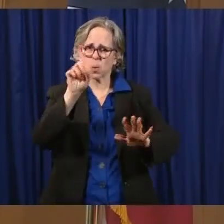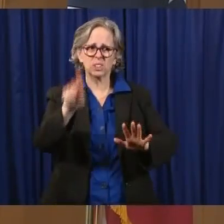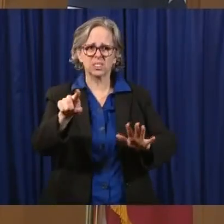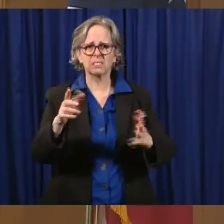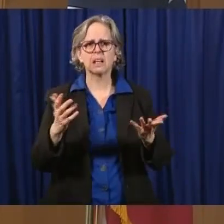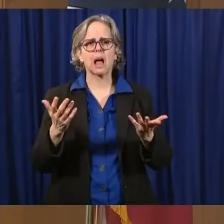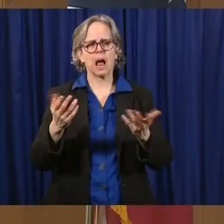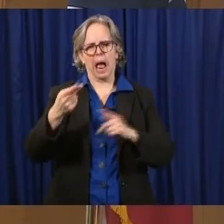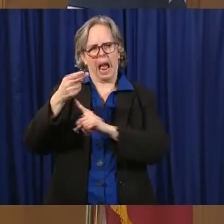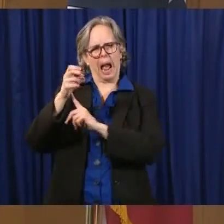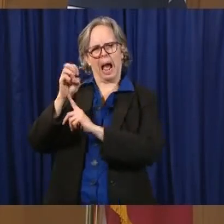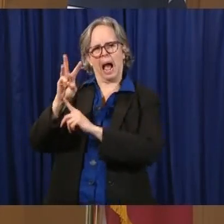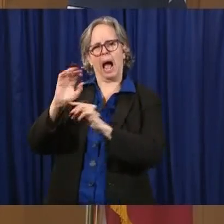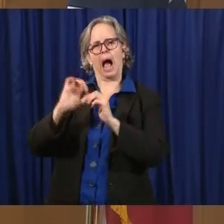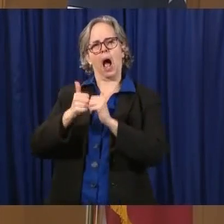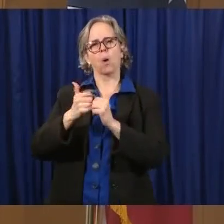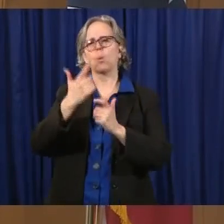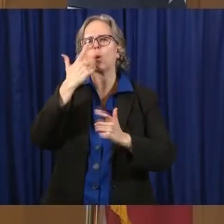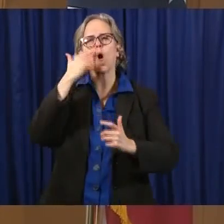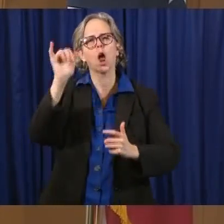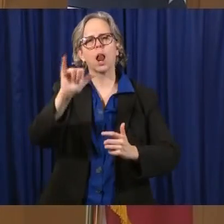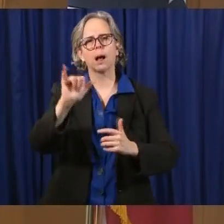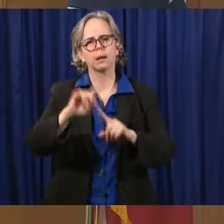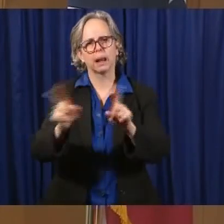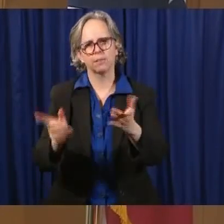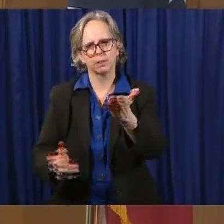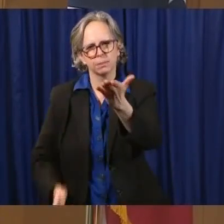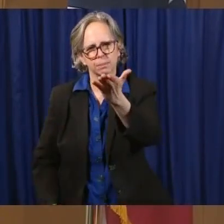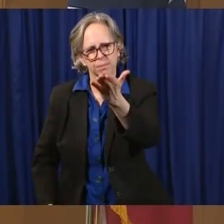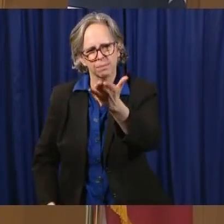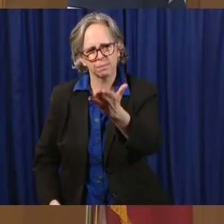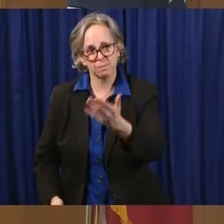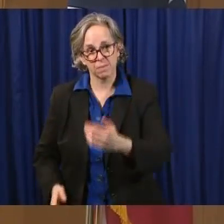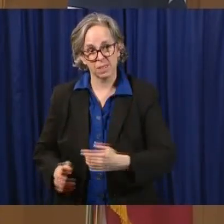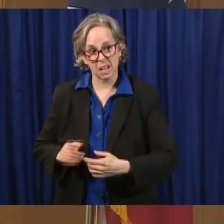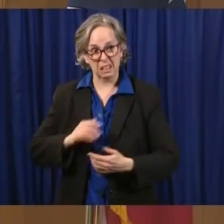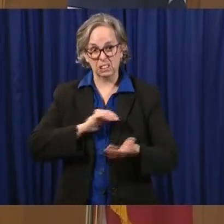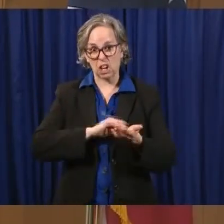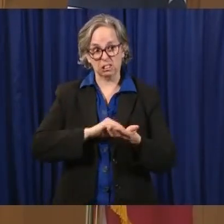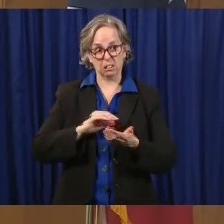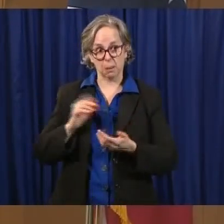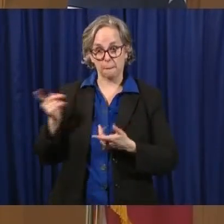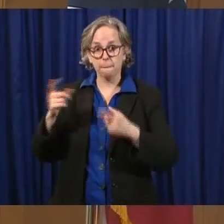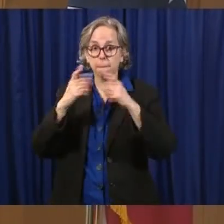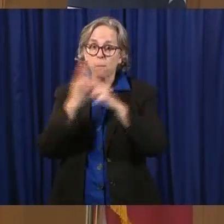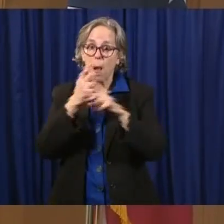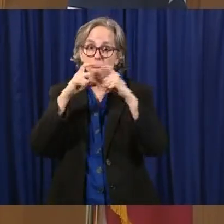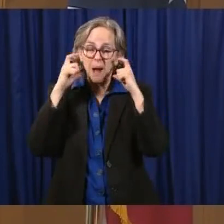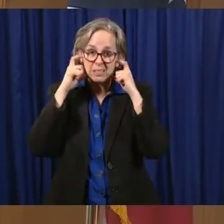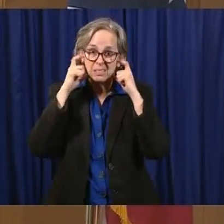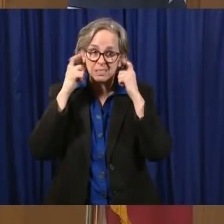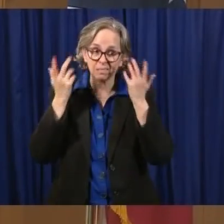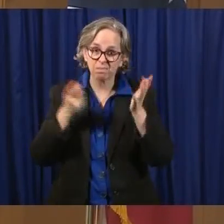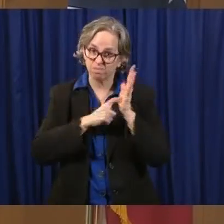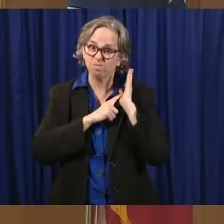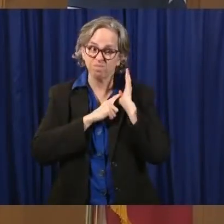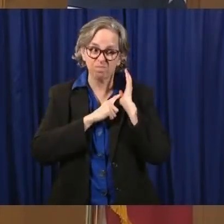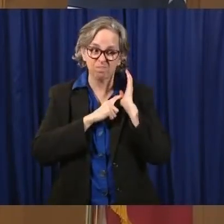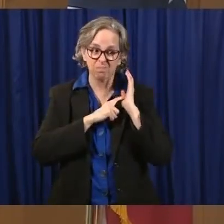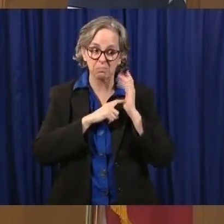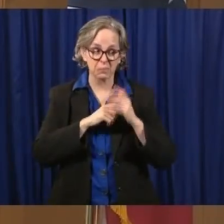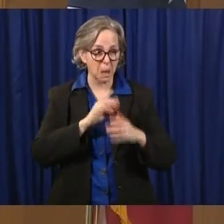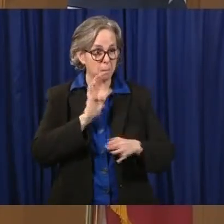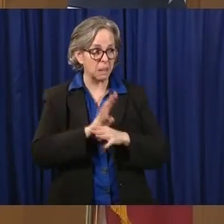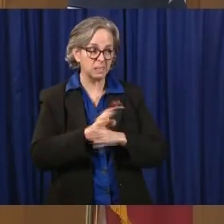talked about the mask. You know, businesses are going to be having